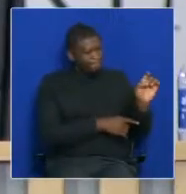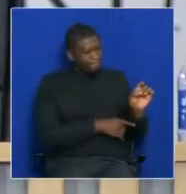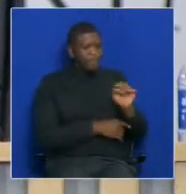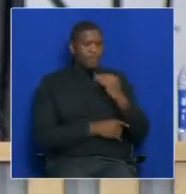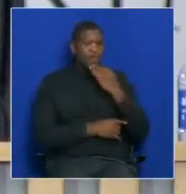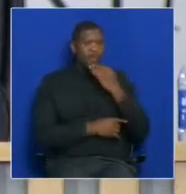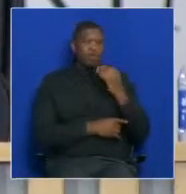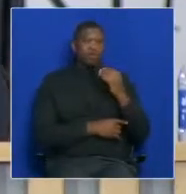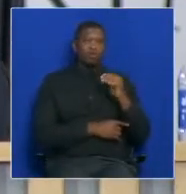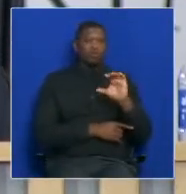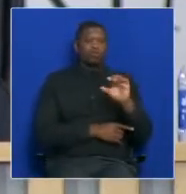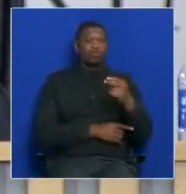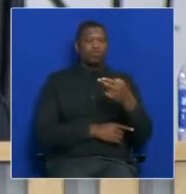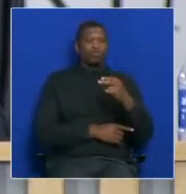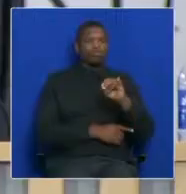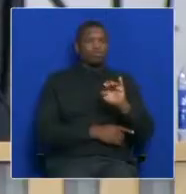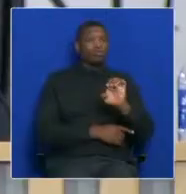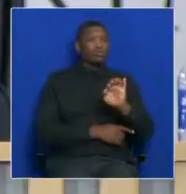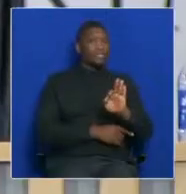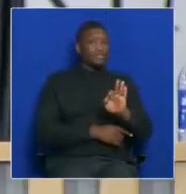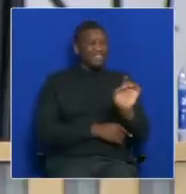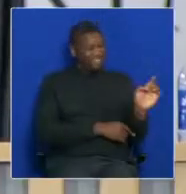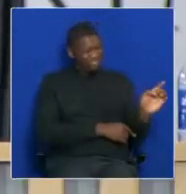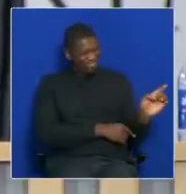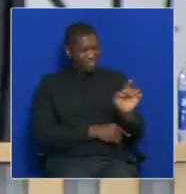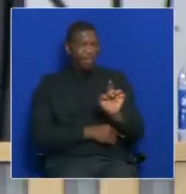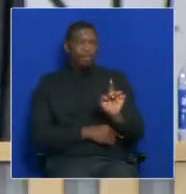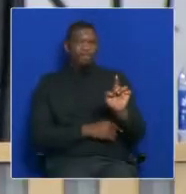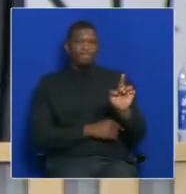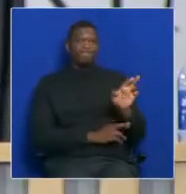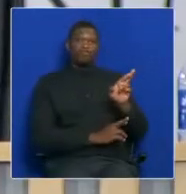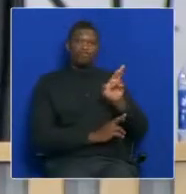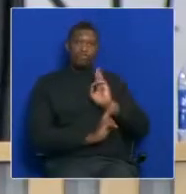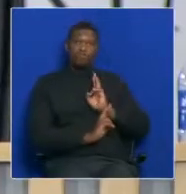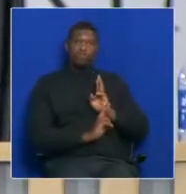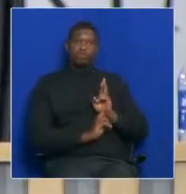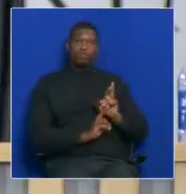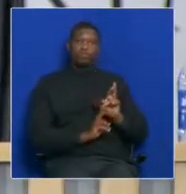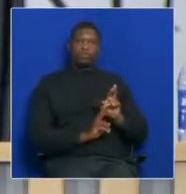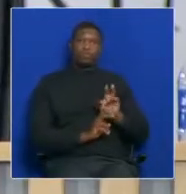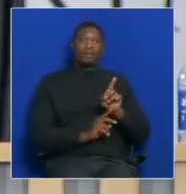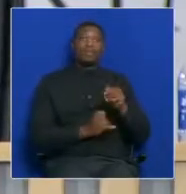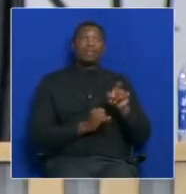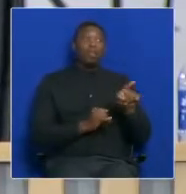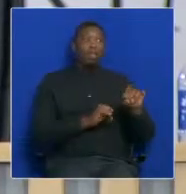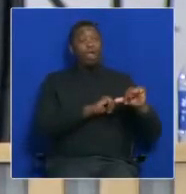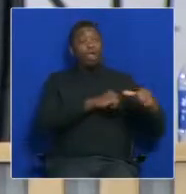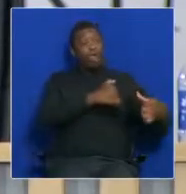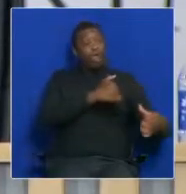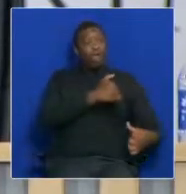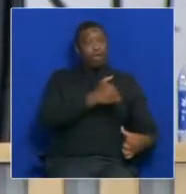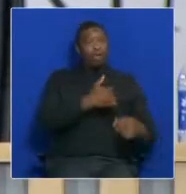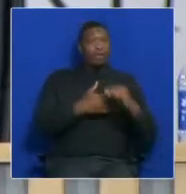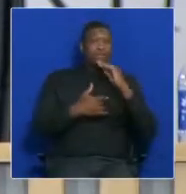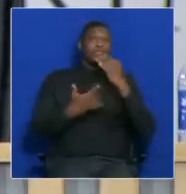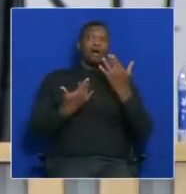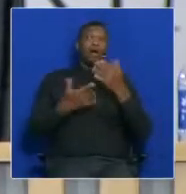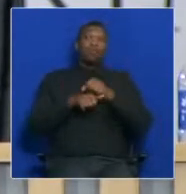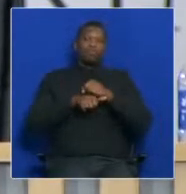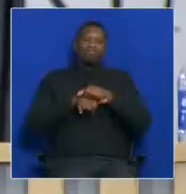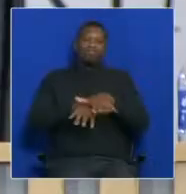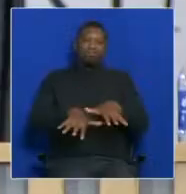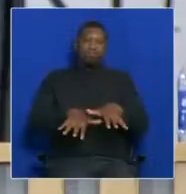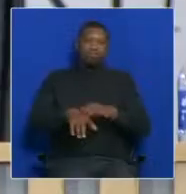then those that fall under them will report to them. For instance, the senior investigators will report